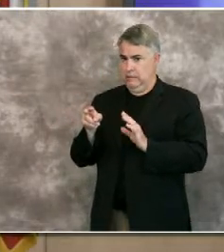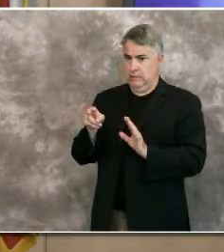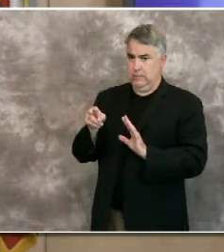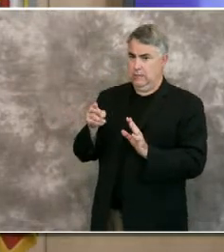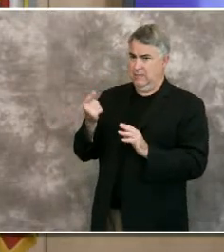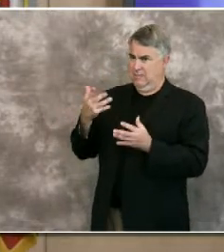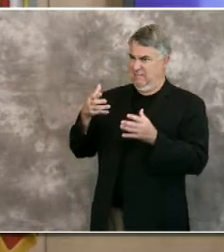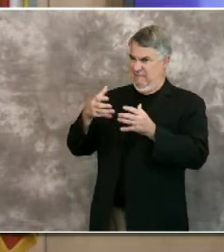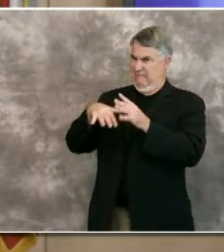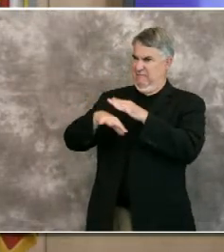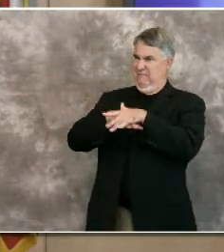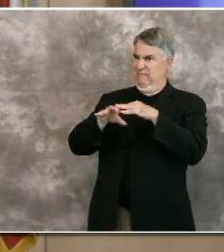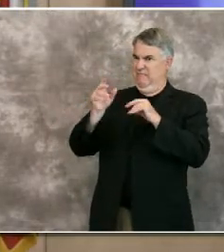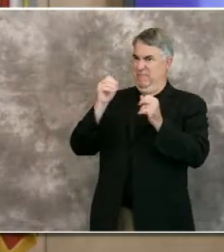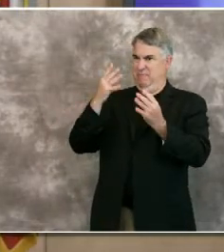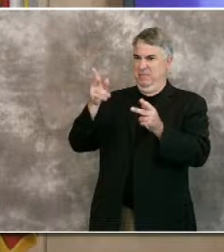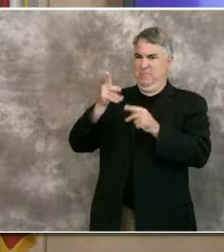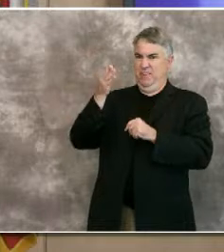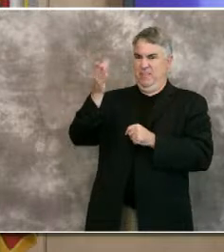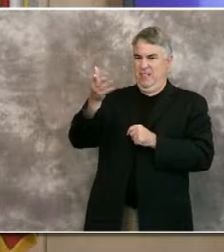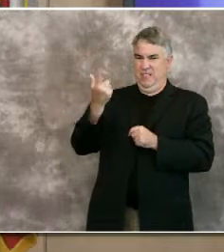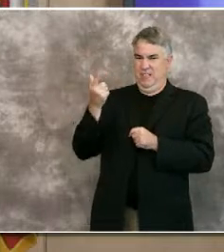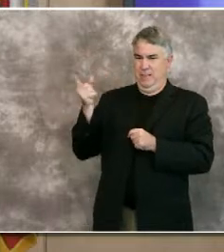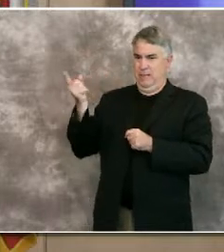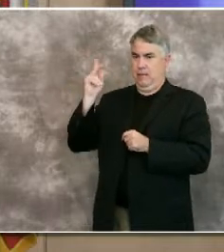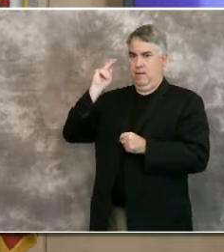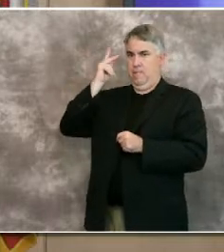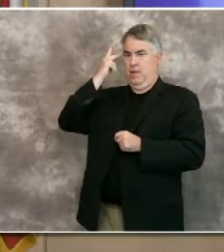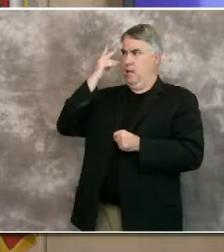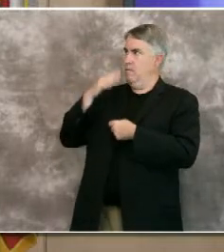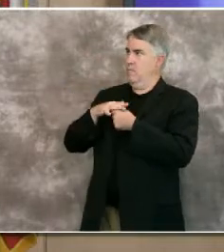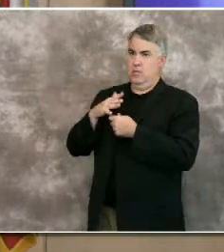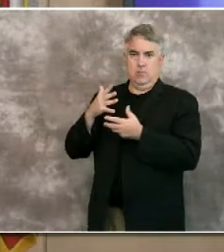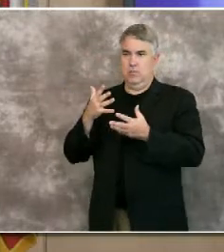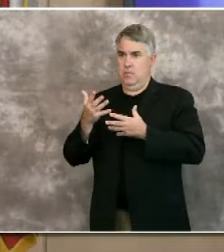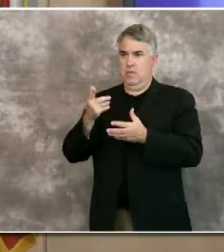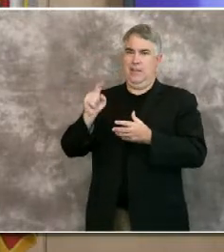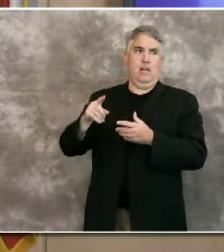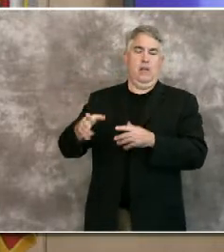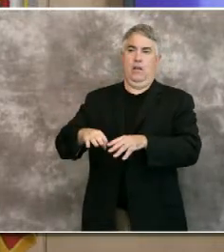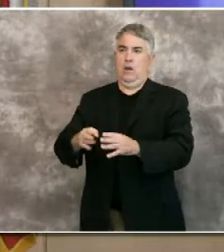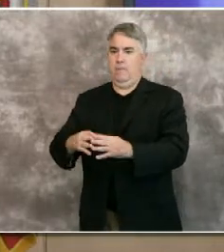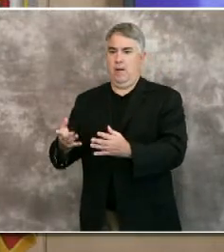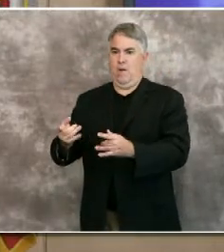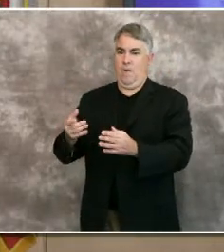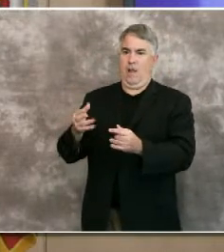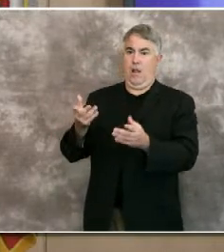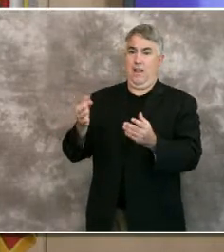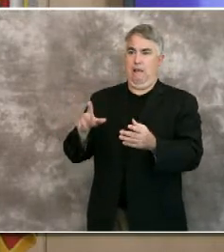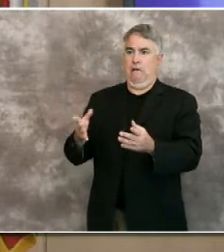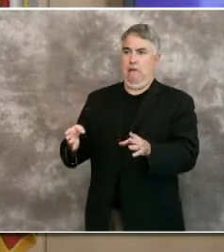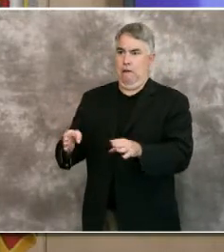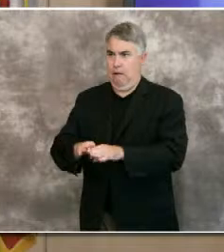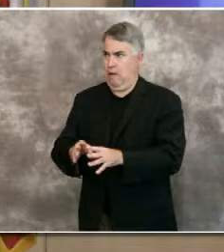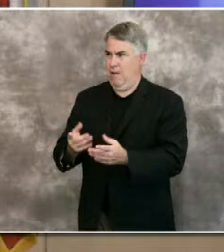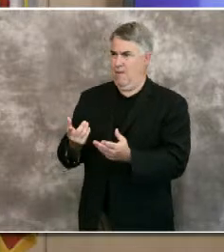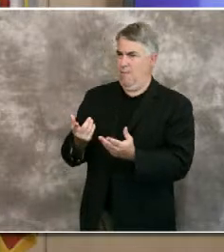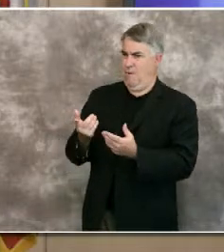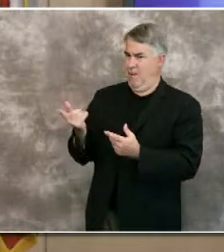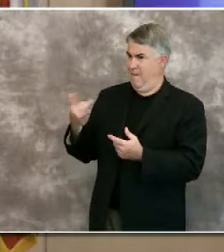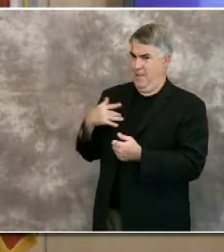pressure are you feeling to avoid restricting businesses that have just reopened? Well, Artie, I'll tell you, I'm always